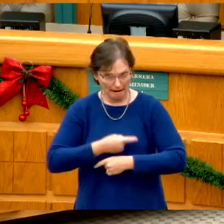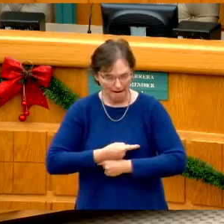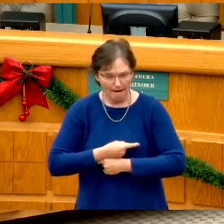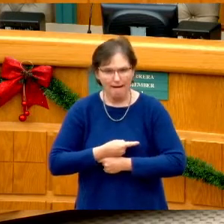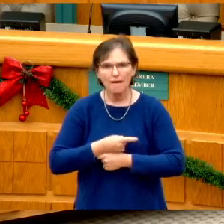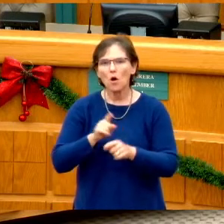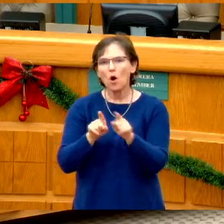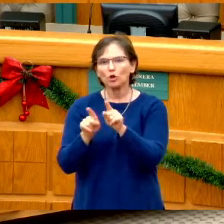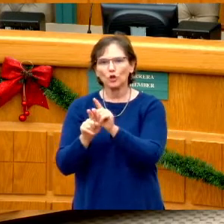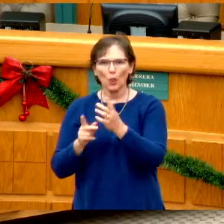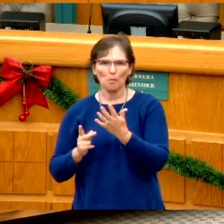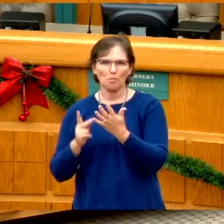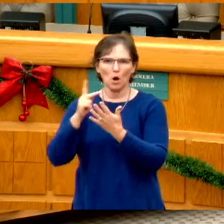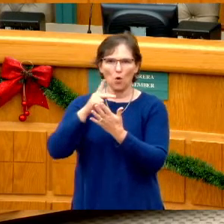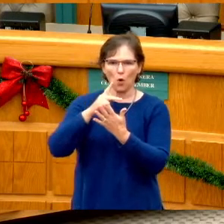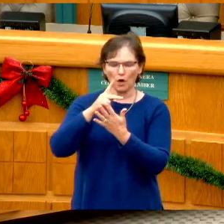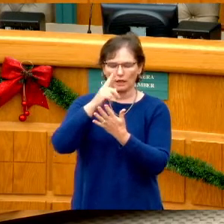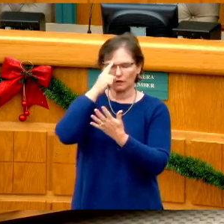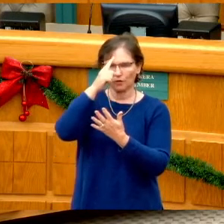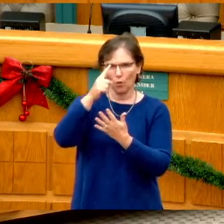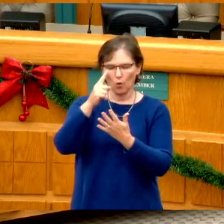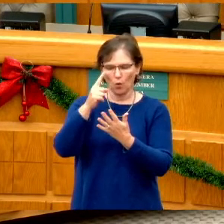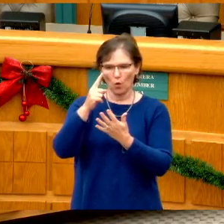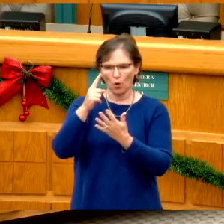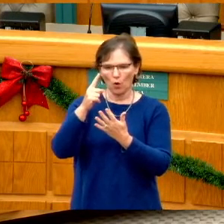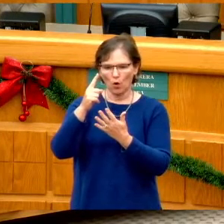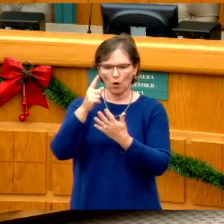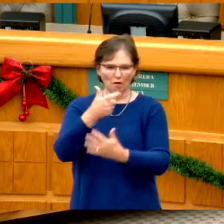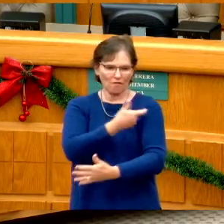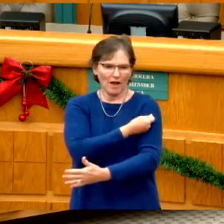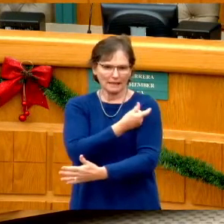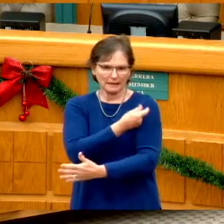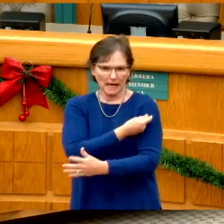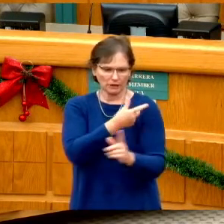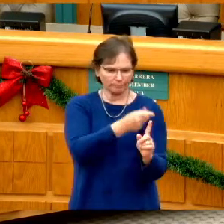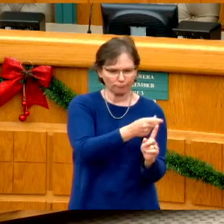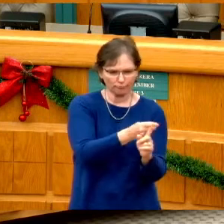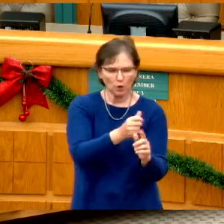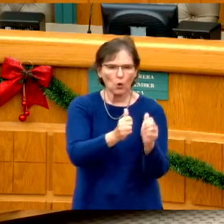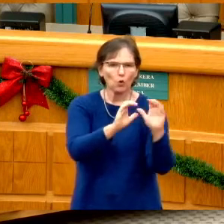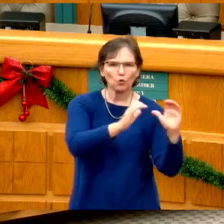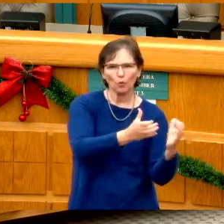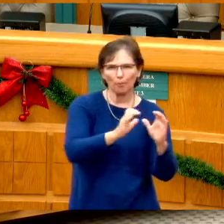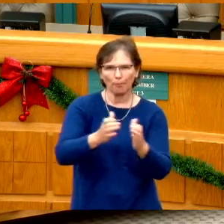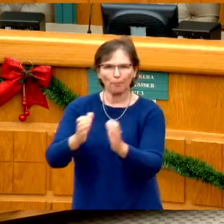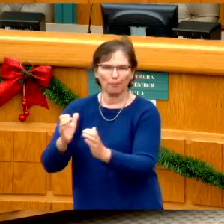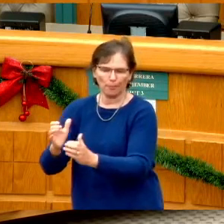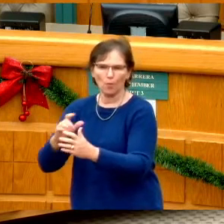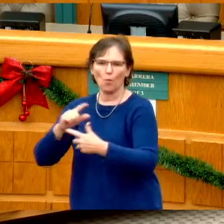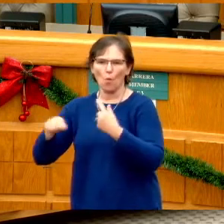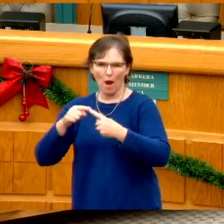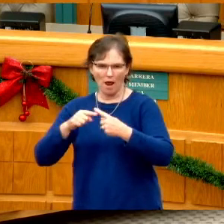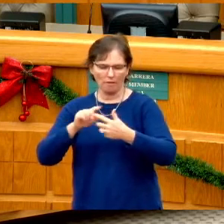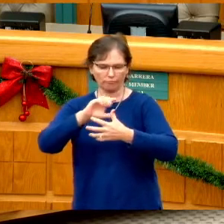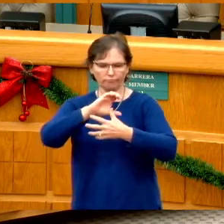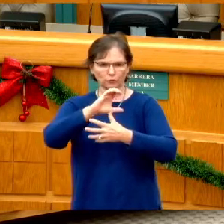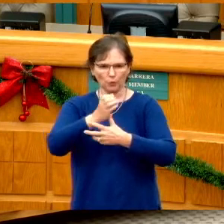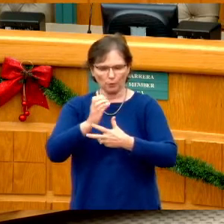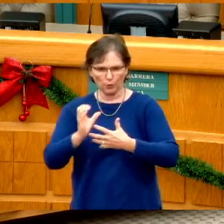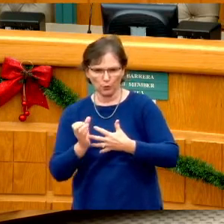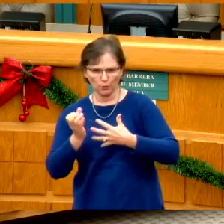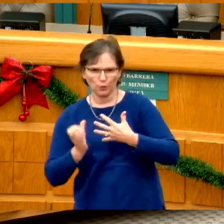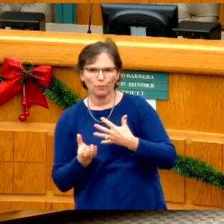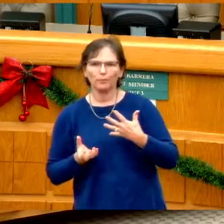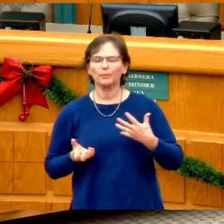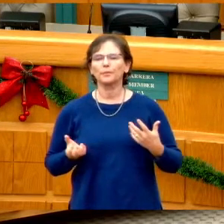priorities. One of the things that I've gotten several emails, and it looks like it's an organized effort